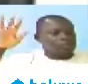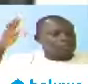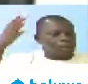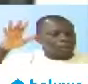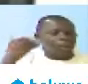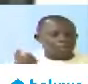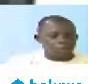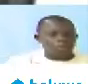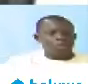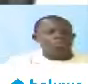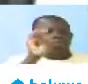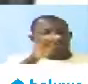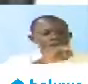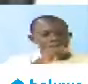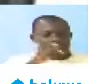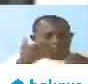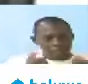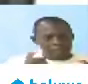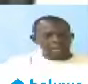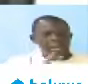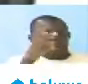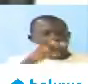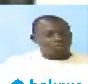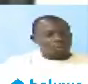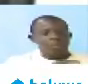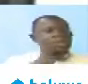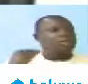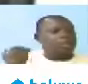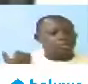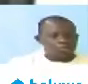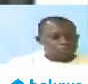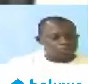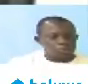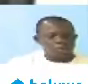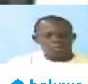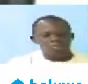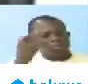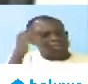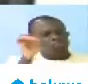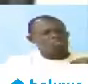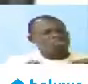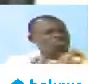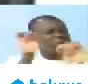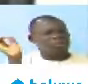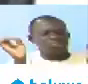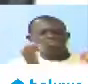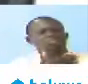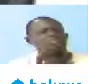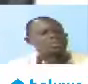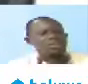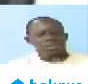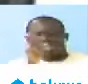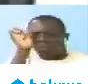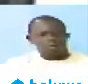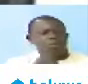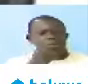they call them in Mandinka, Sula, to kill people, that's nothing to them. So